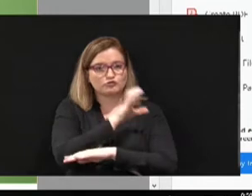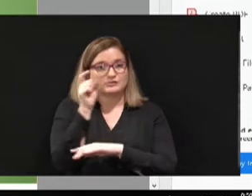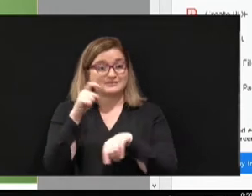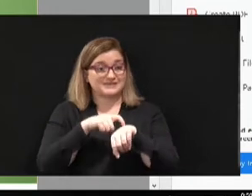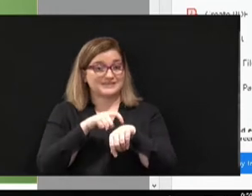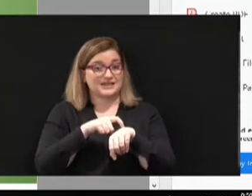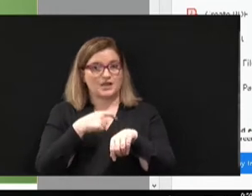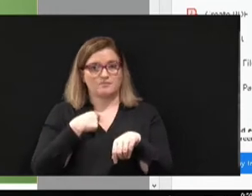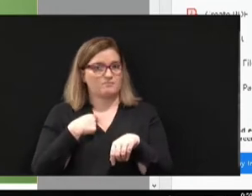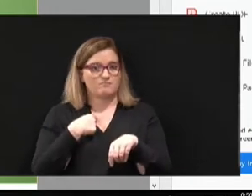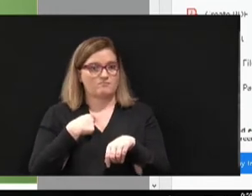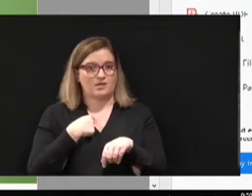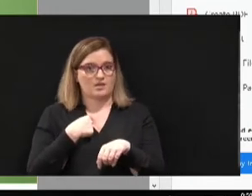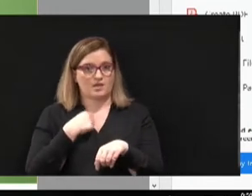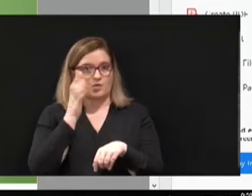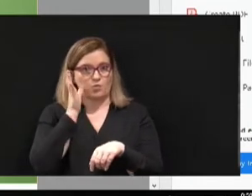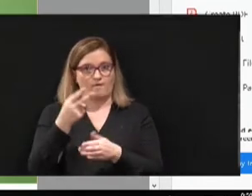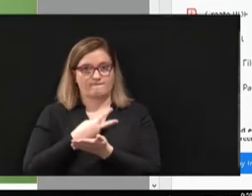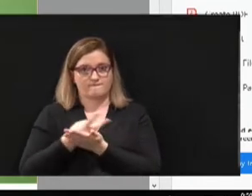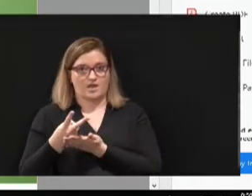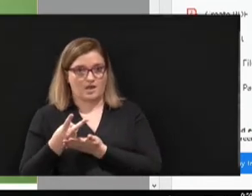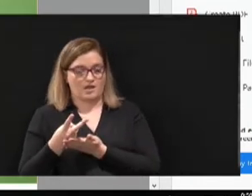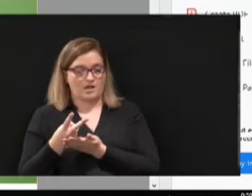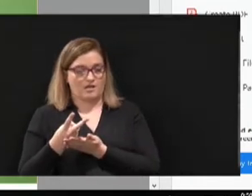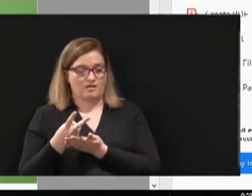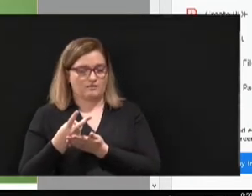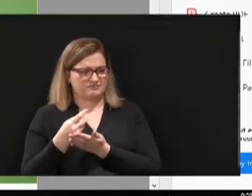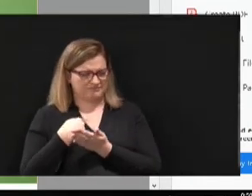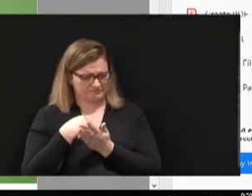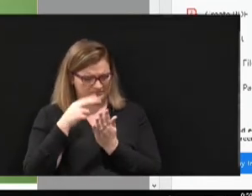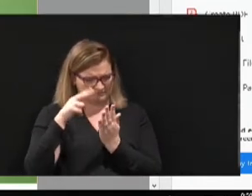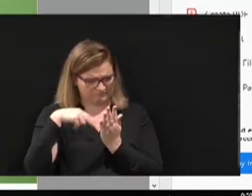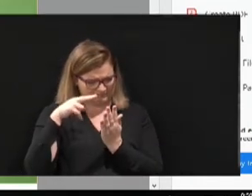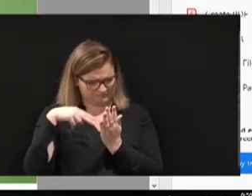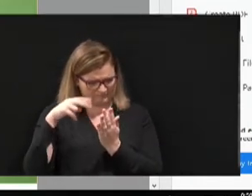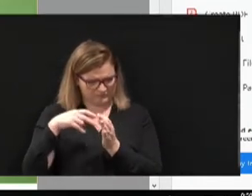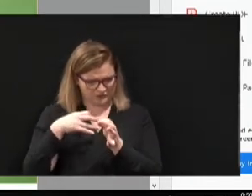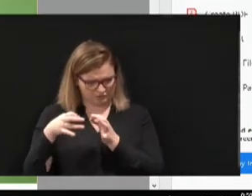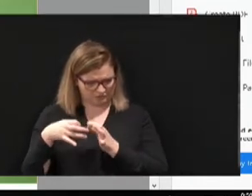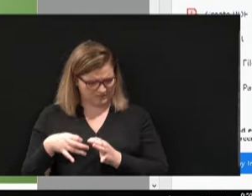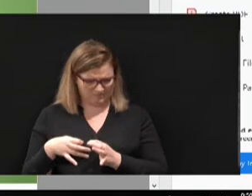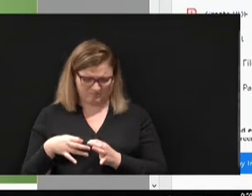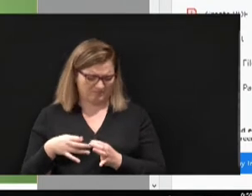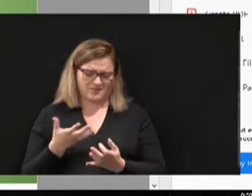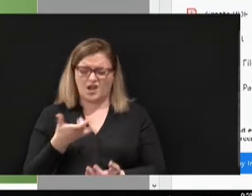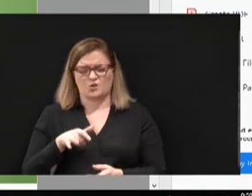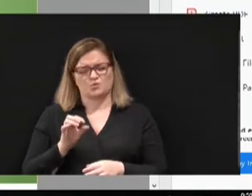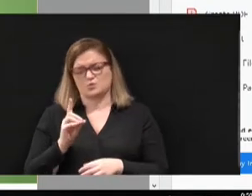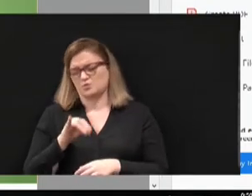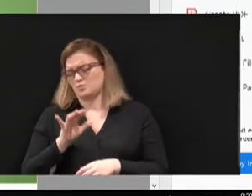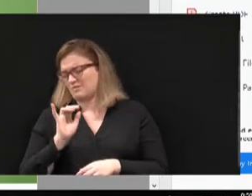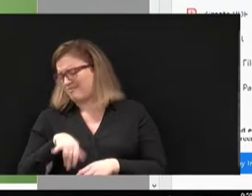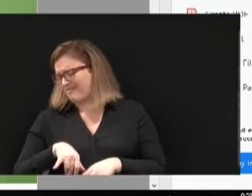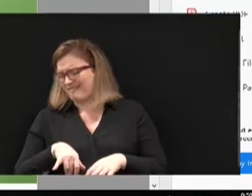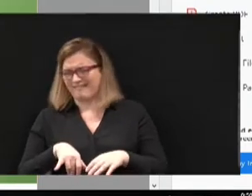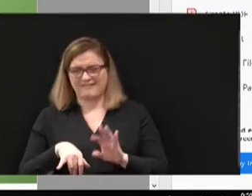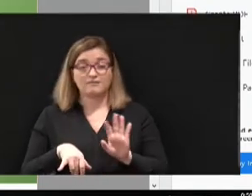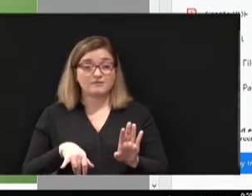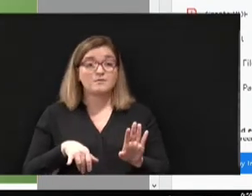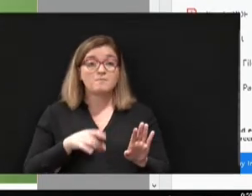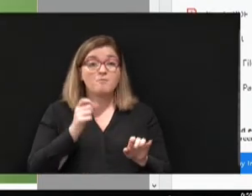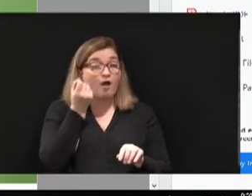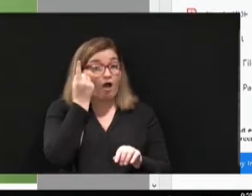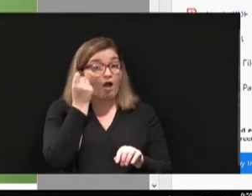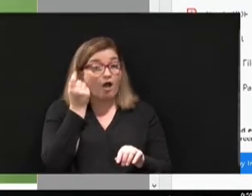task miserably because reading the directions is something I don't want to spend the time doing because they don't make sense to me